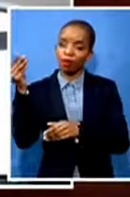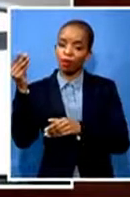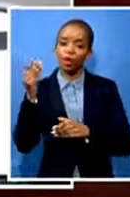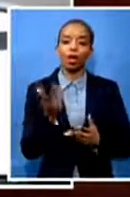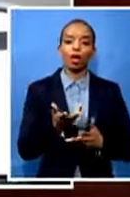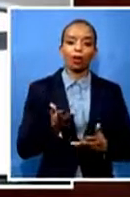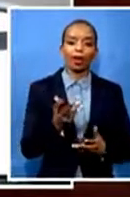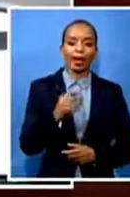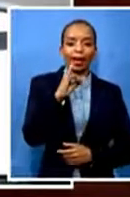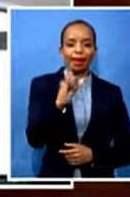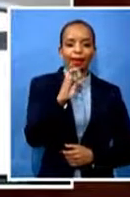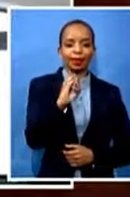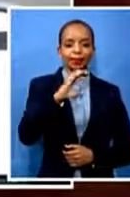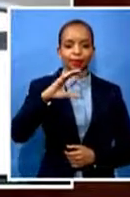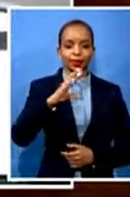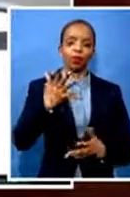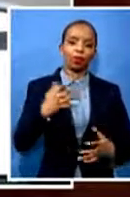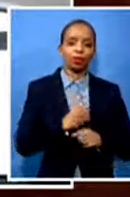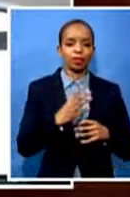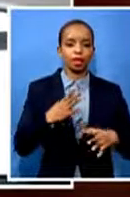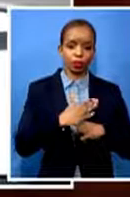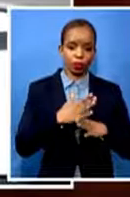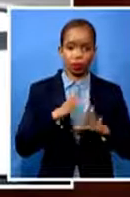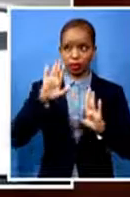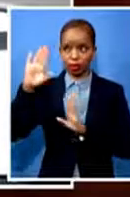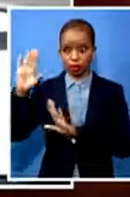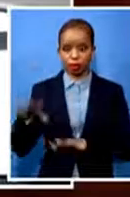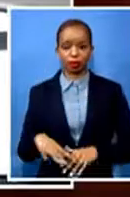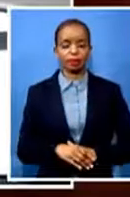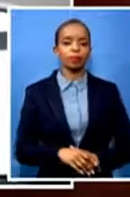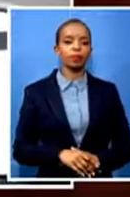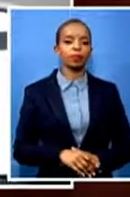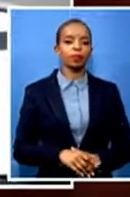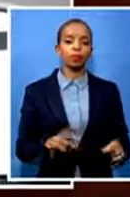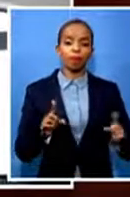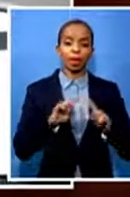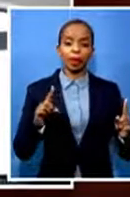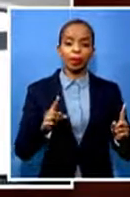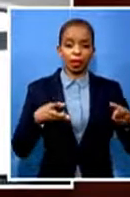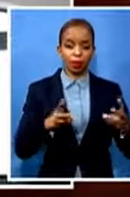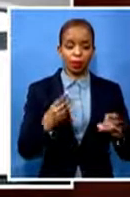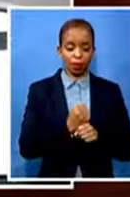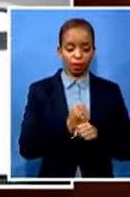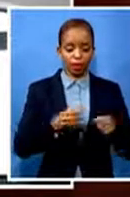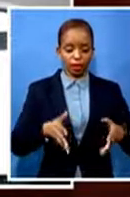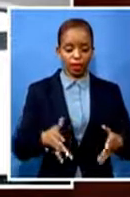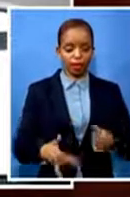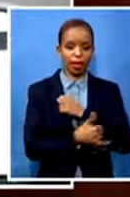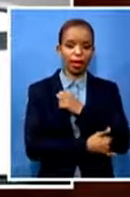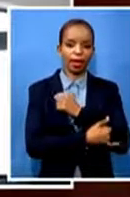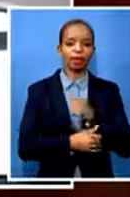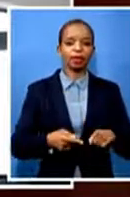been working in our country as part of a democratic processes, we've been consulting with